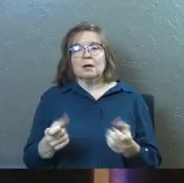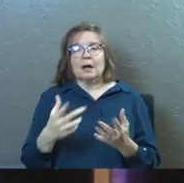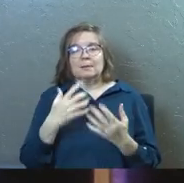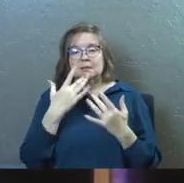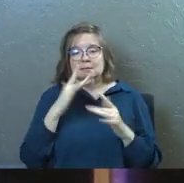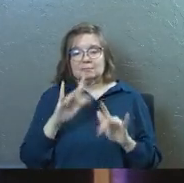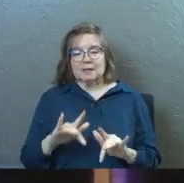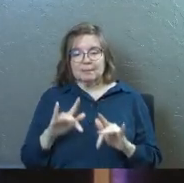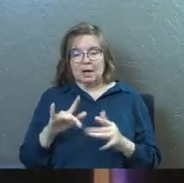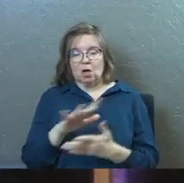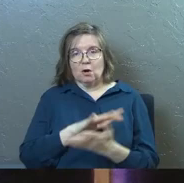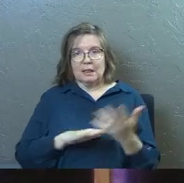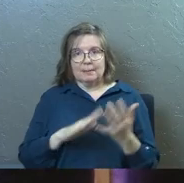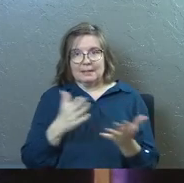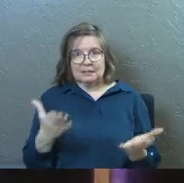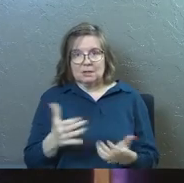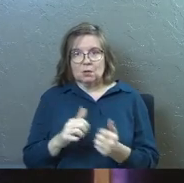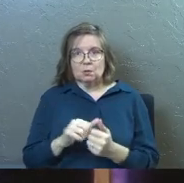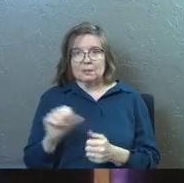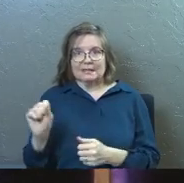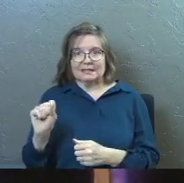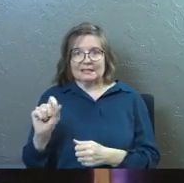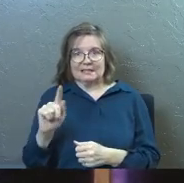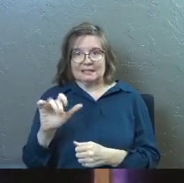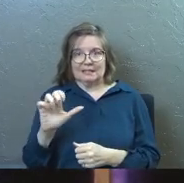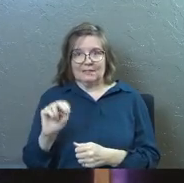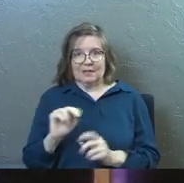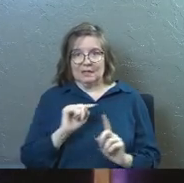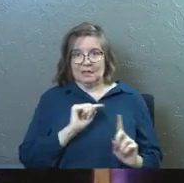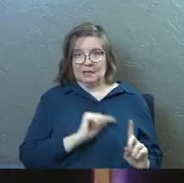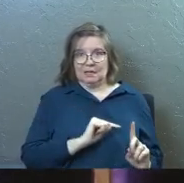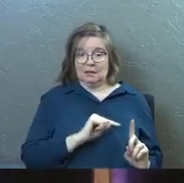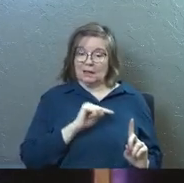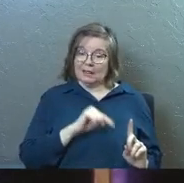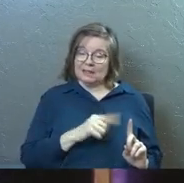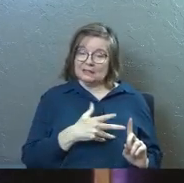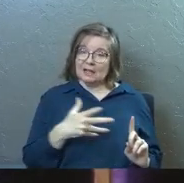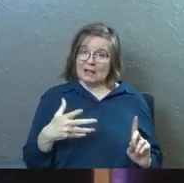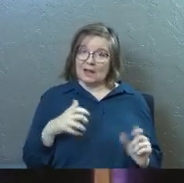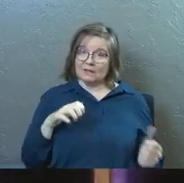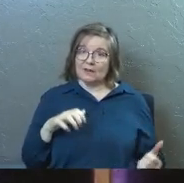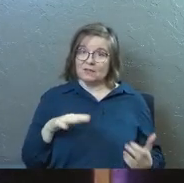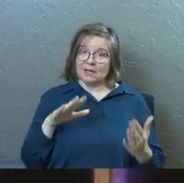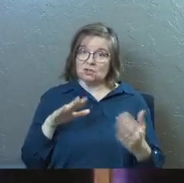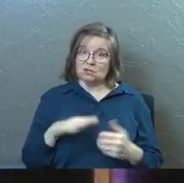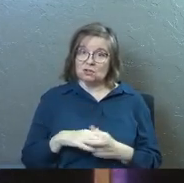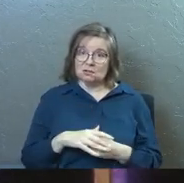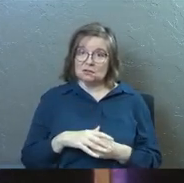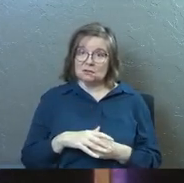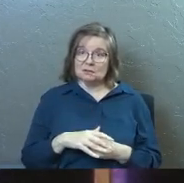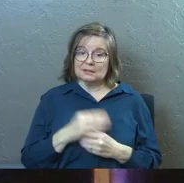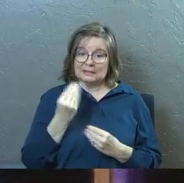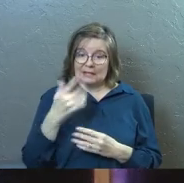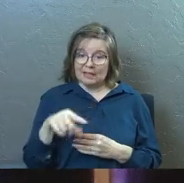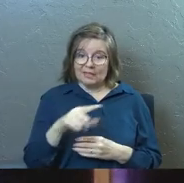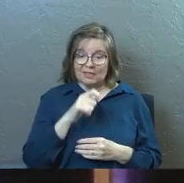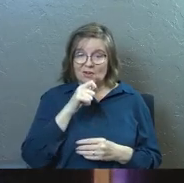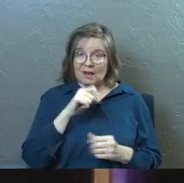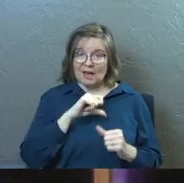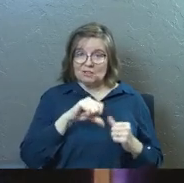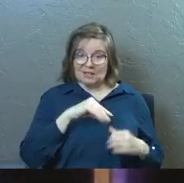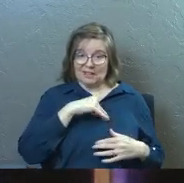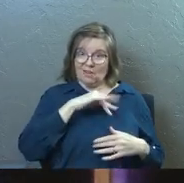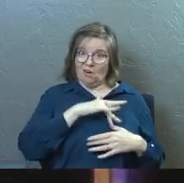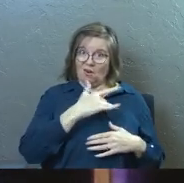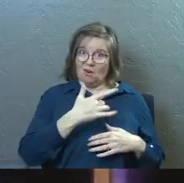much compassion are in the mix here with Stephen? Because this is a lot of confrontation. Telling them they're